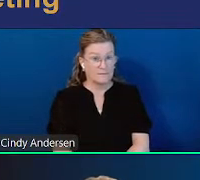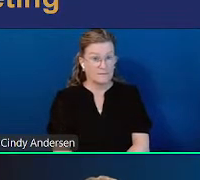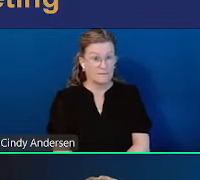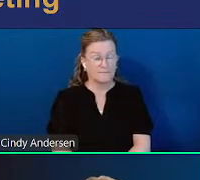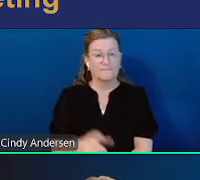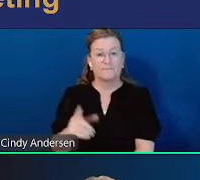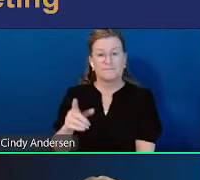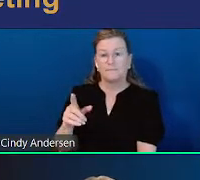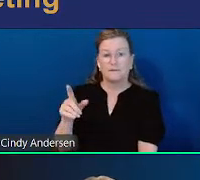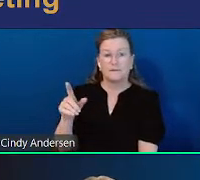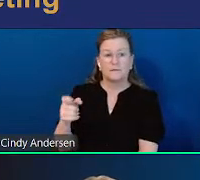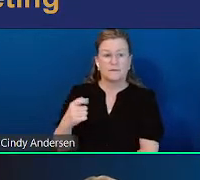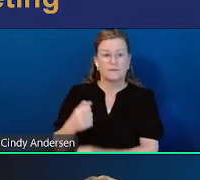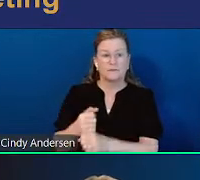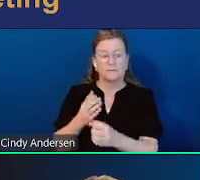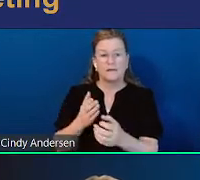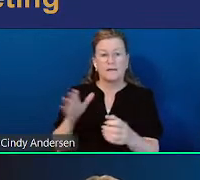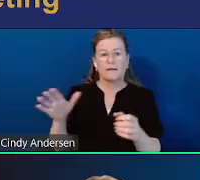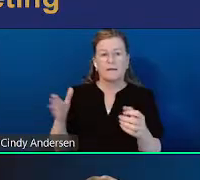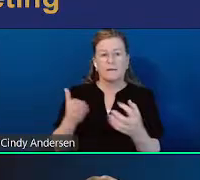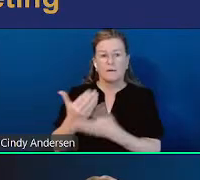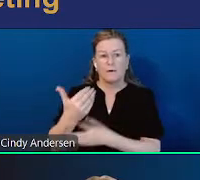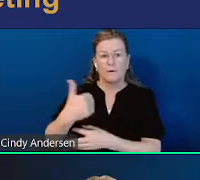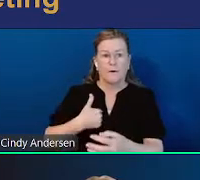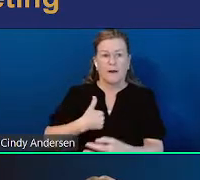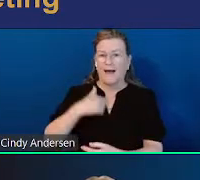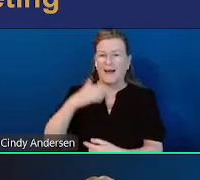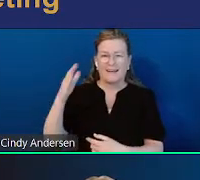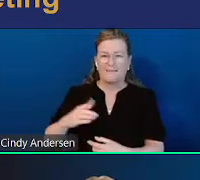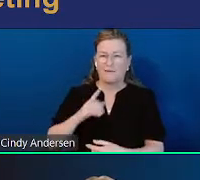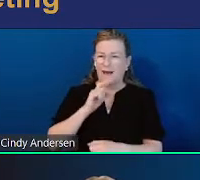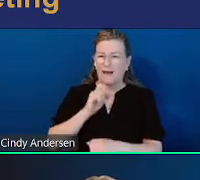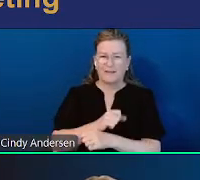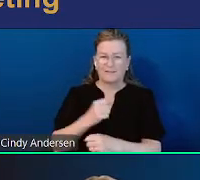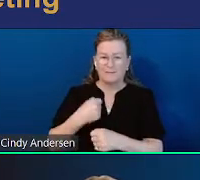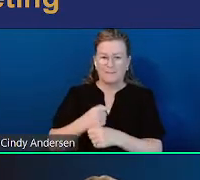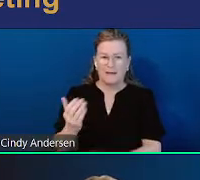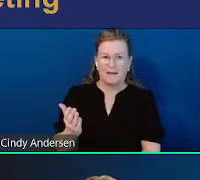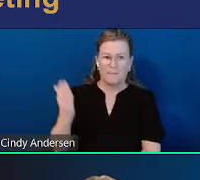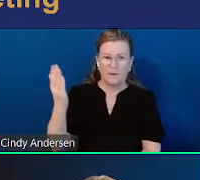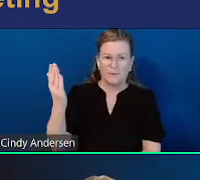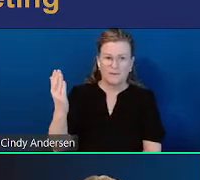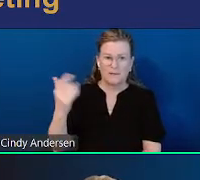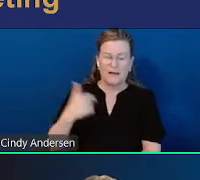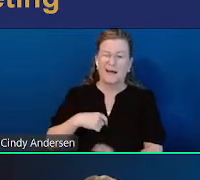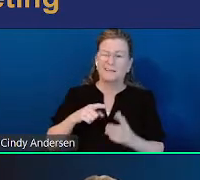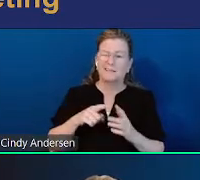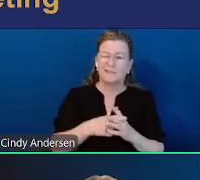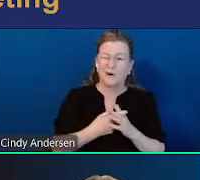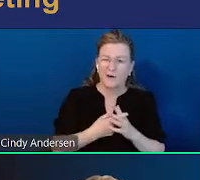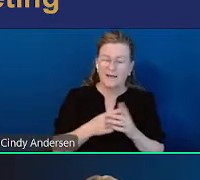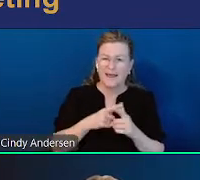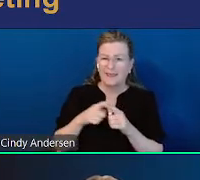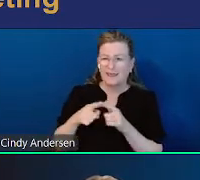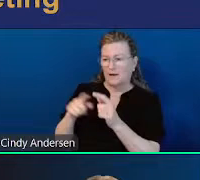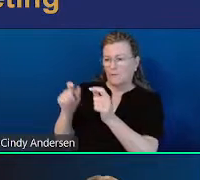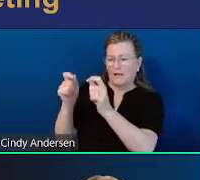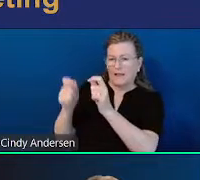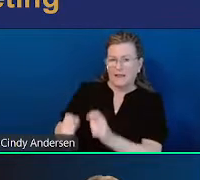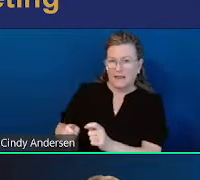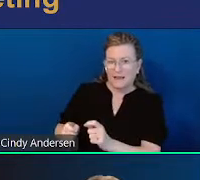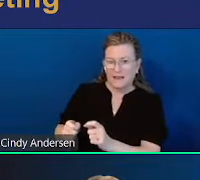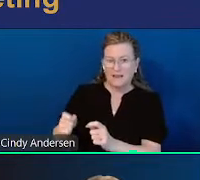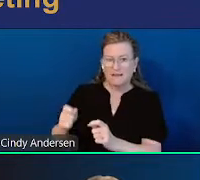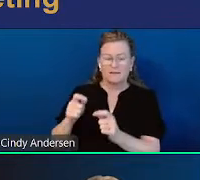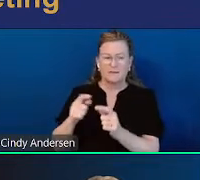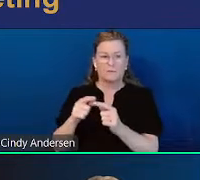Just to be thorough, I never actually I kind of started to make the motion and then we got involved in